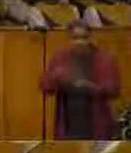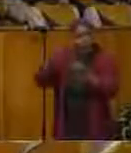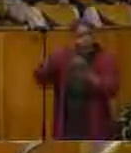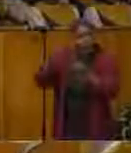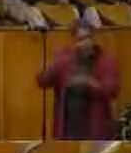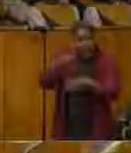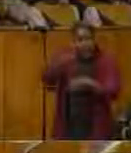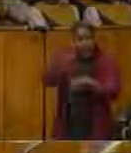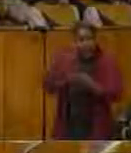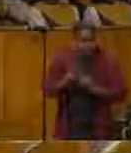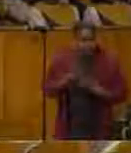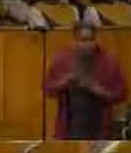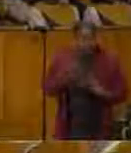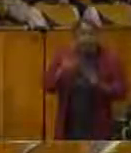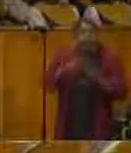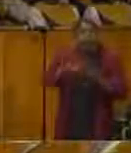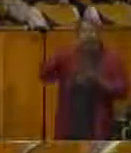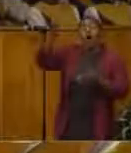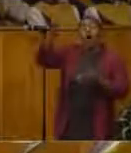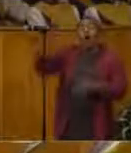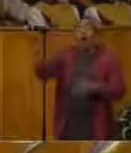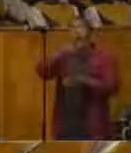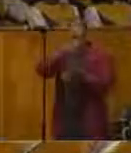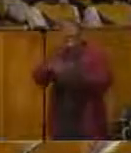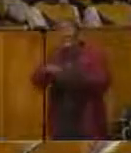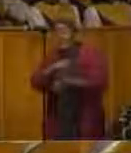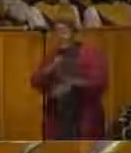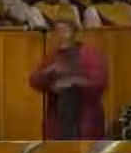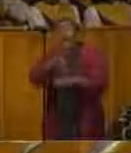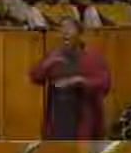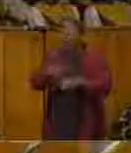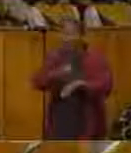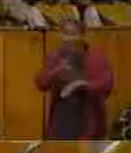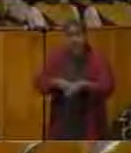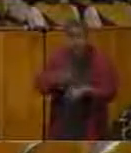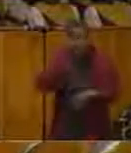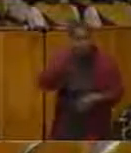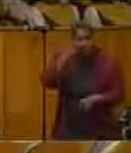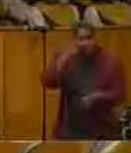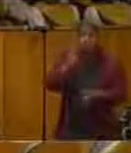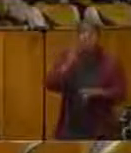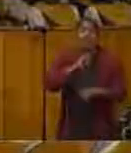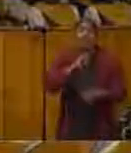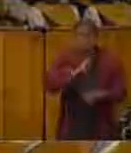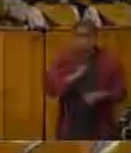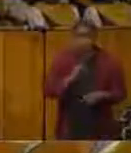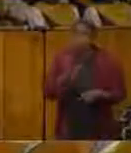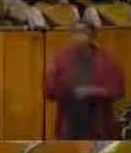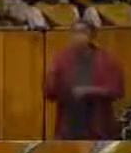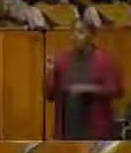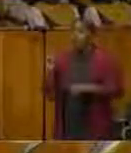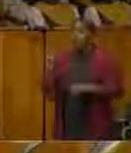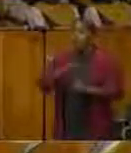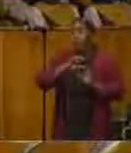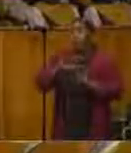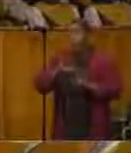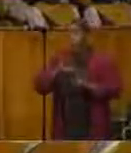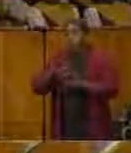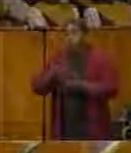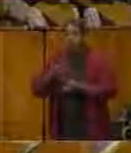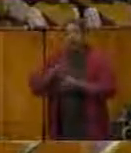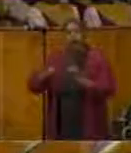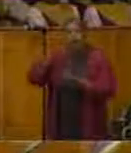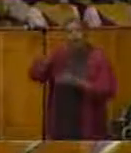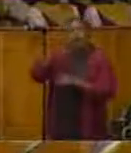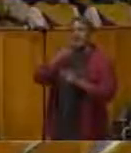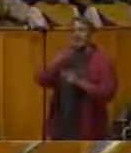folk. God condemns the African nations because Israel kept running back to them. And God said, listen, here's the